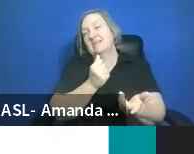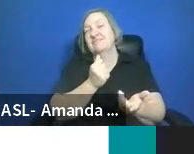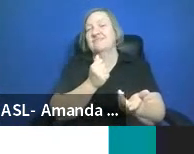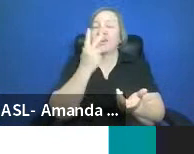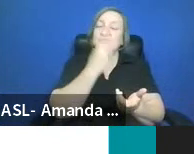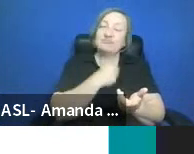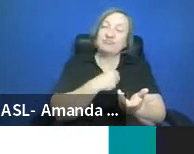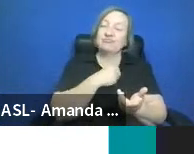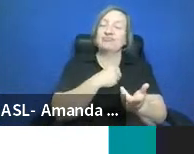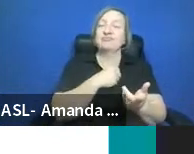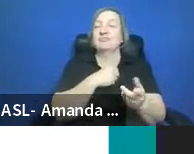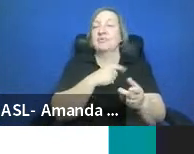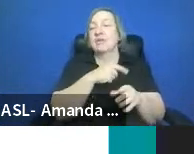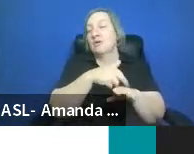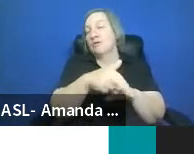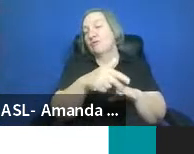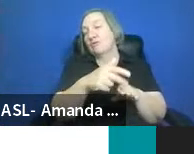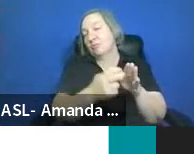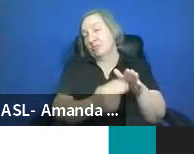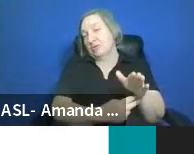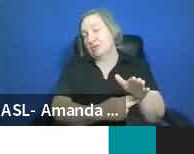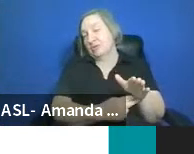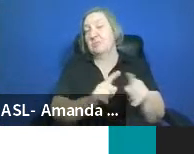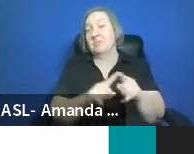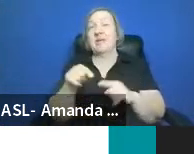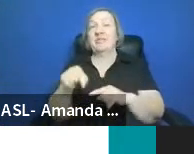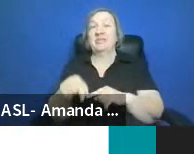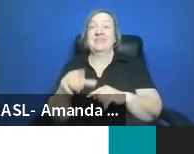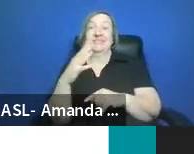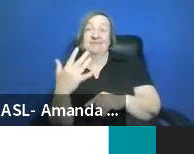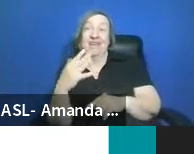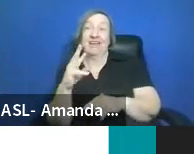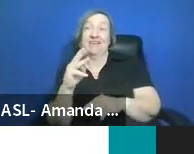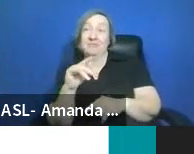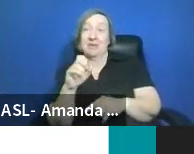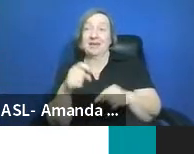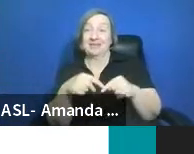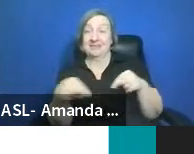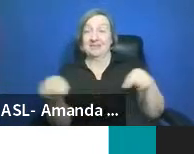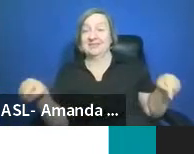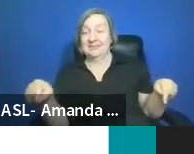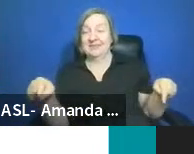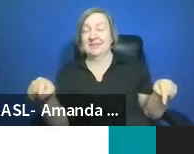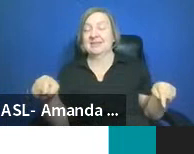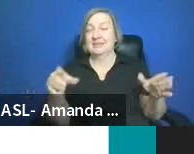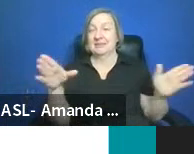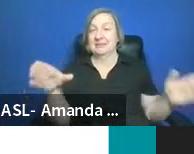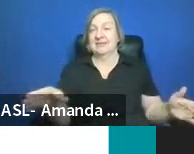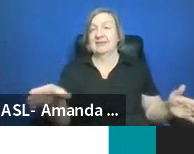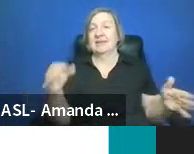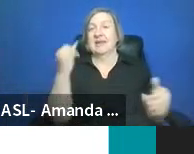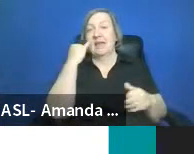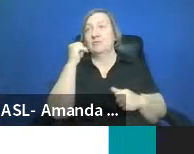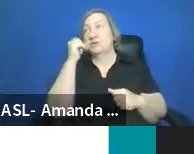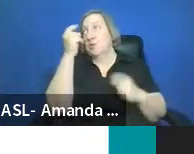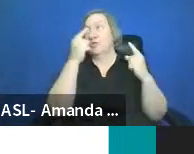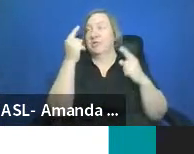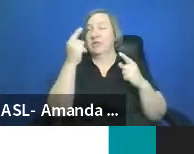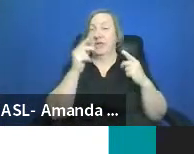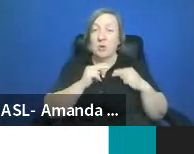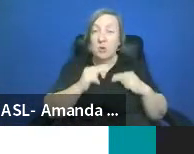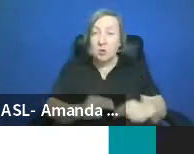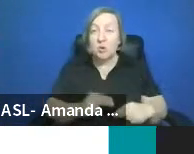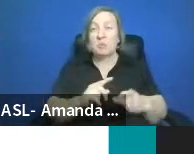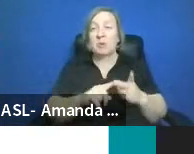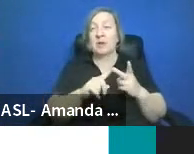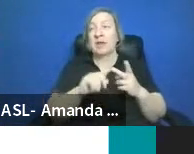On a scheme like this, which is about 5 miles, if we're not considering the human scale and the